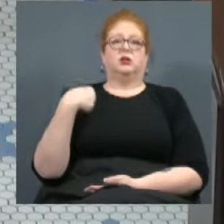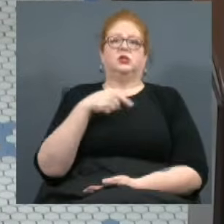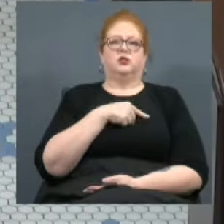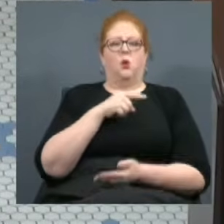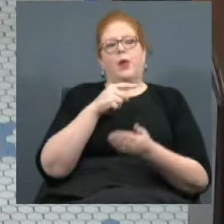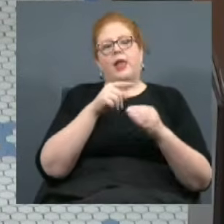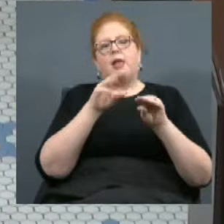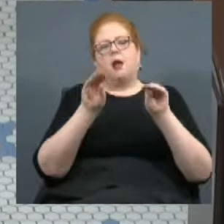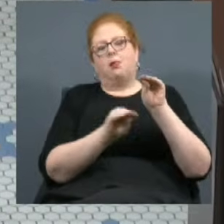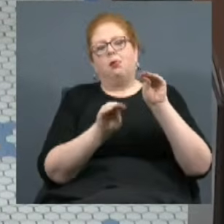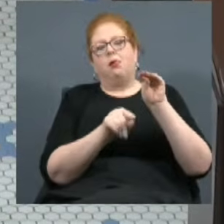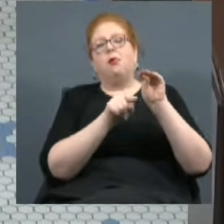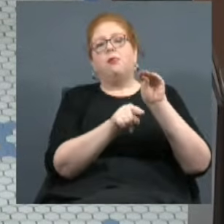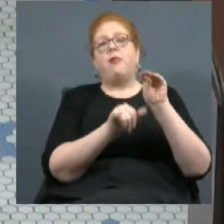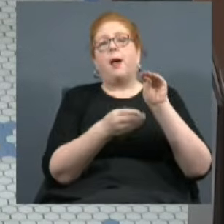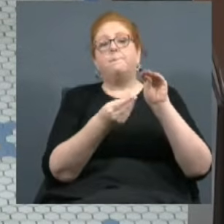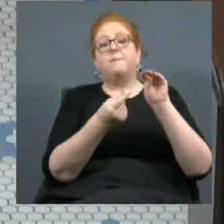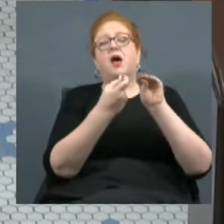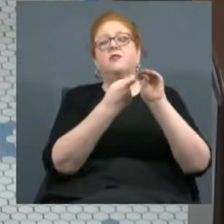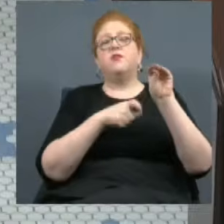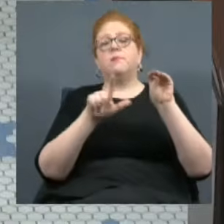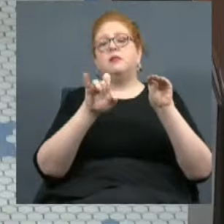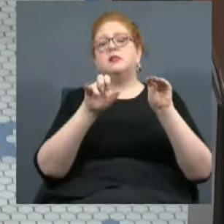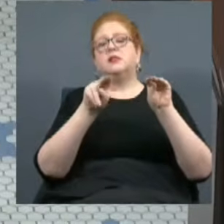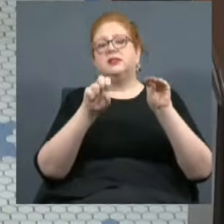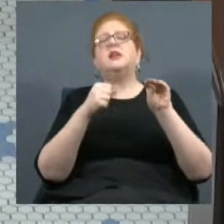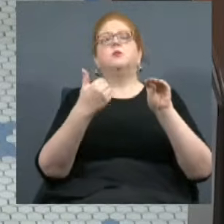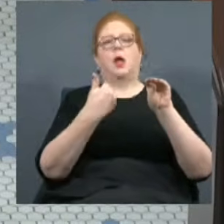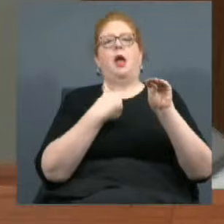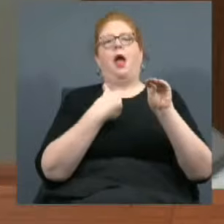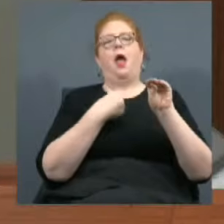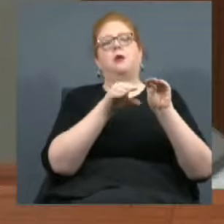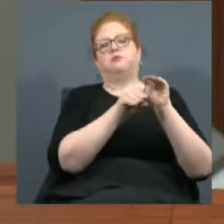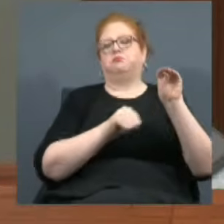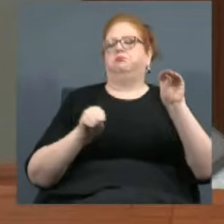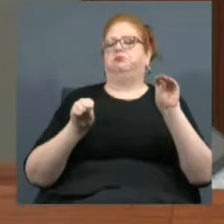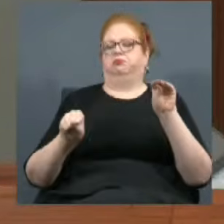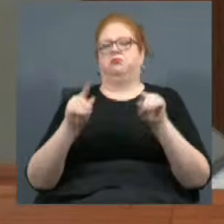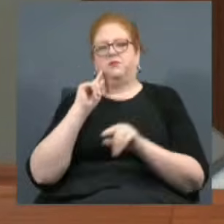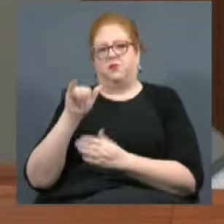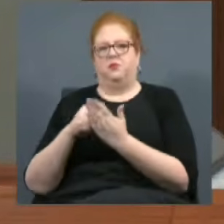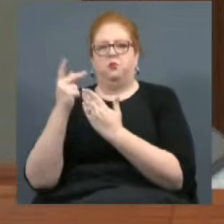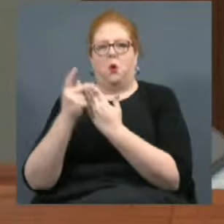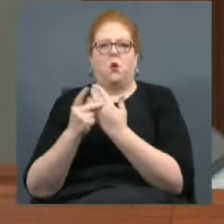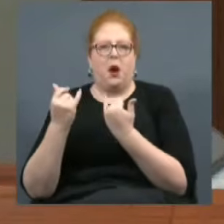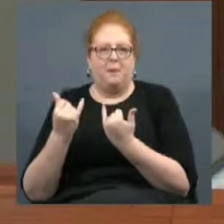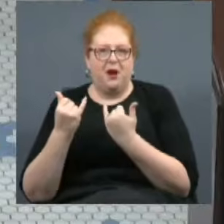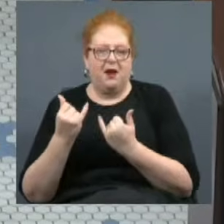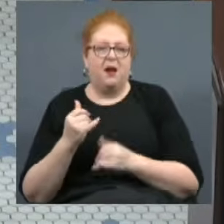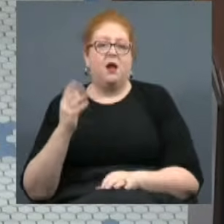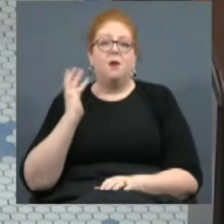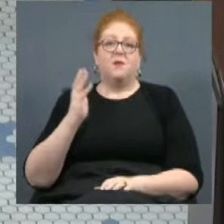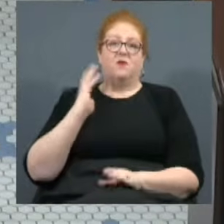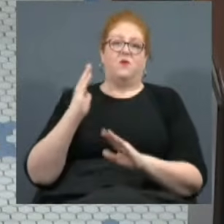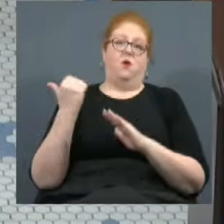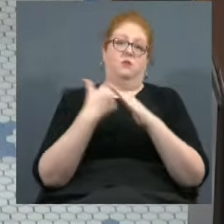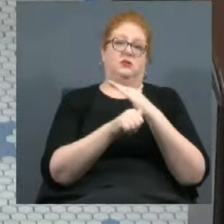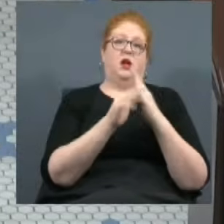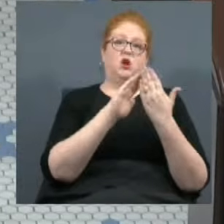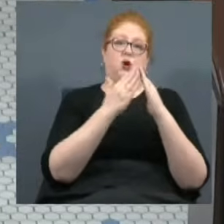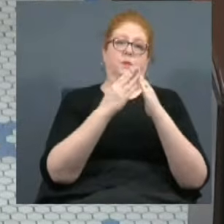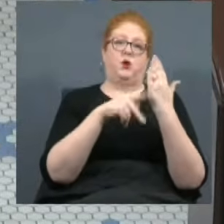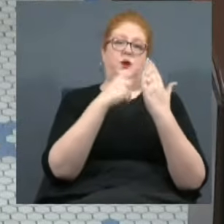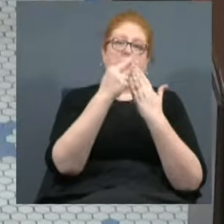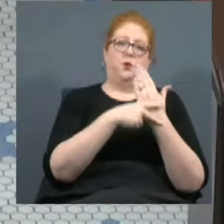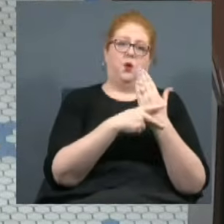money, additional funding, so we can do the actual program that we're doing right now. Okay. Thank you. And previously, before, it was under community programs, but